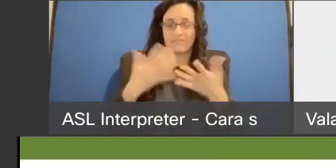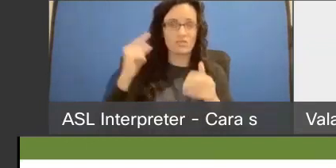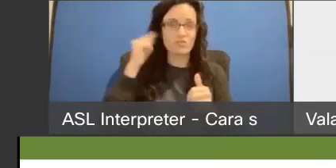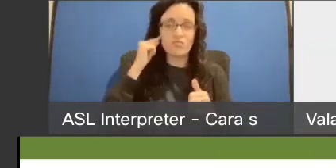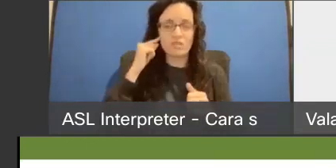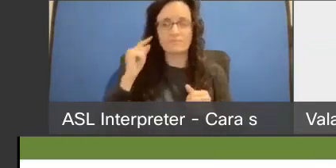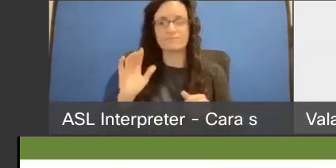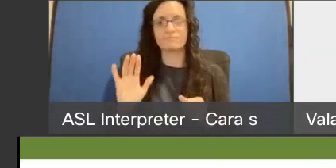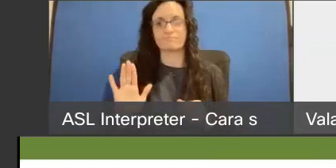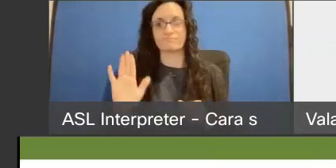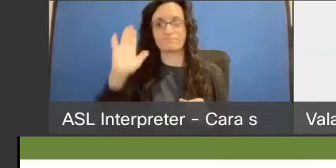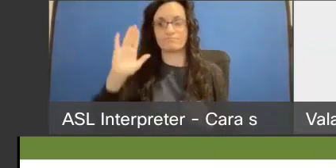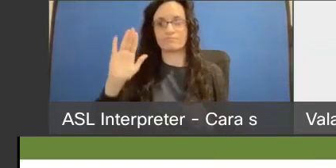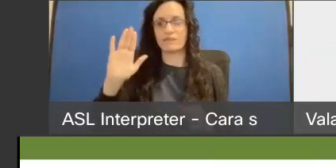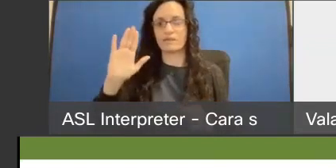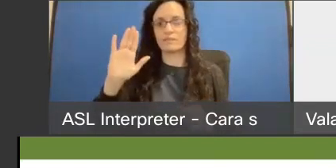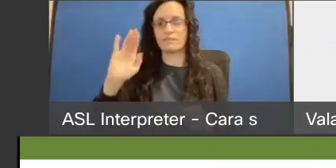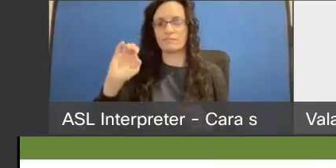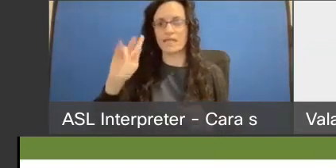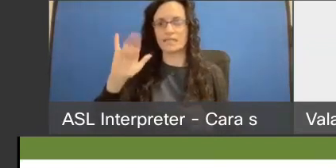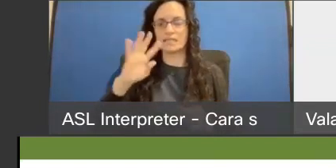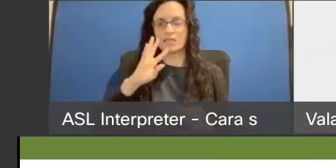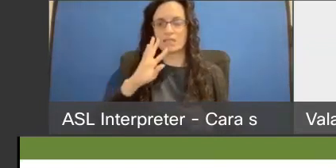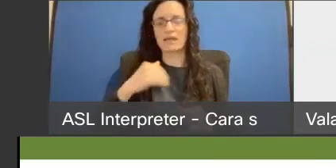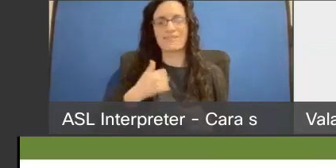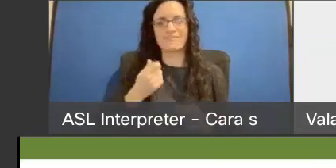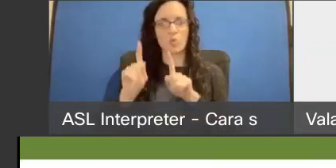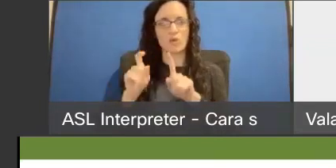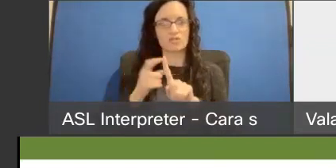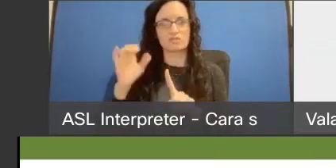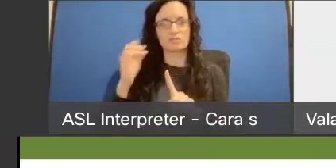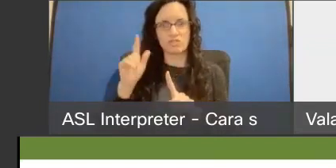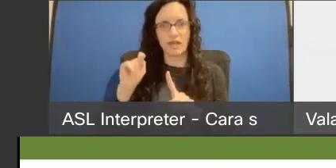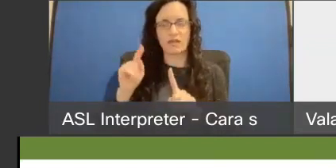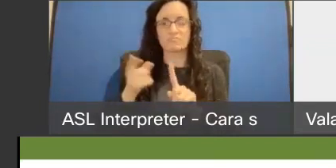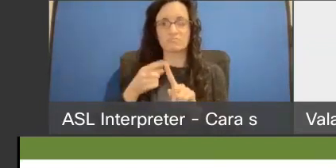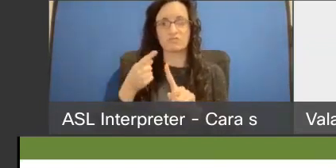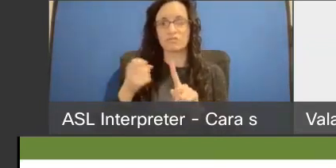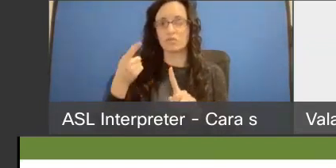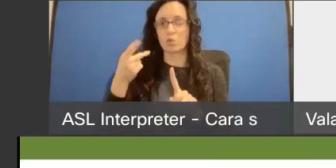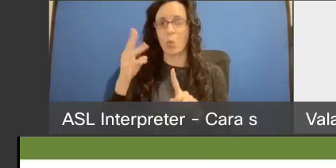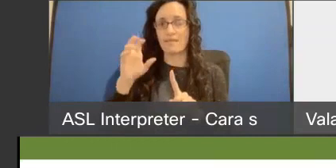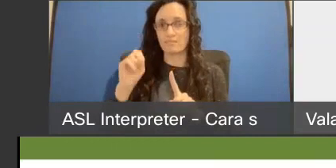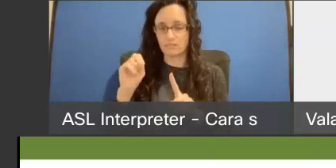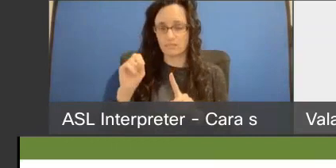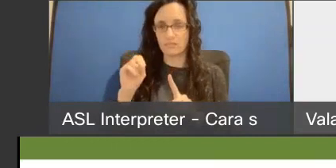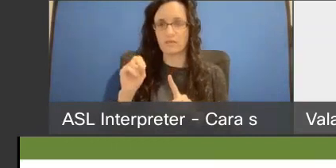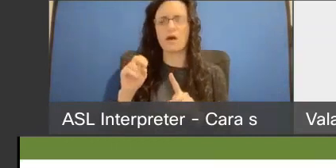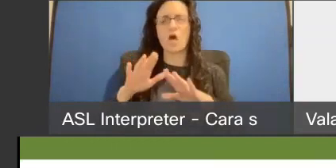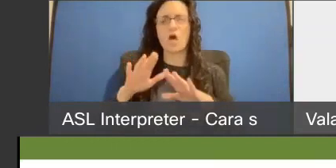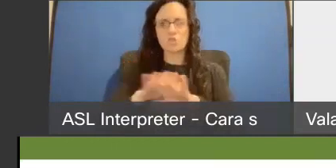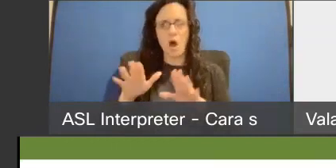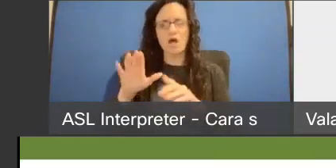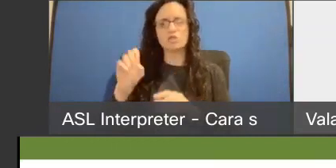of questions from the chat. Yeah. The first one from Gwen. Would somebody consider a non-suicidal injury a